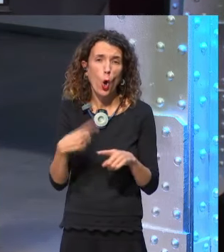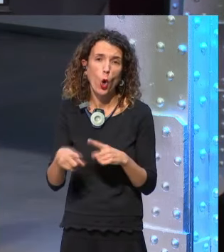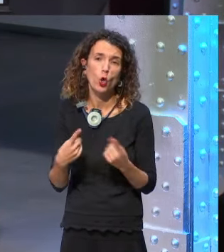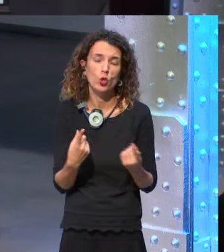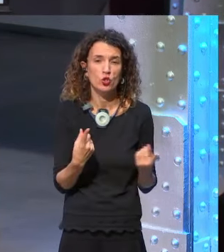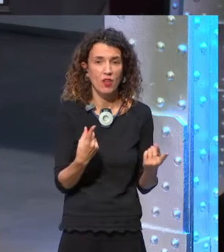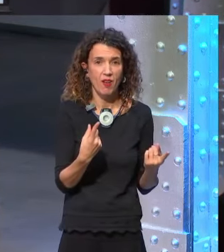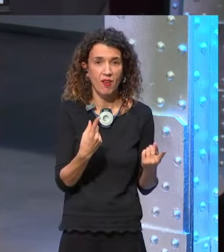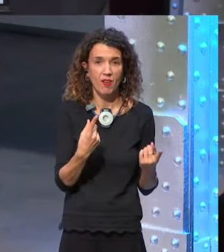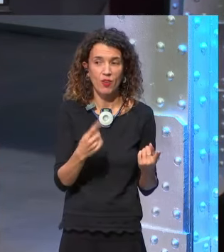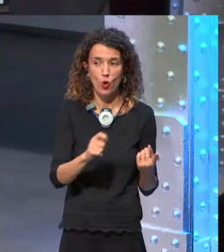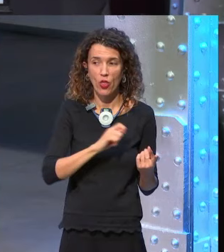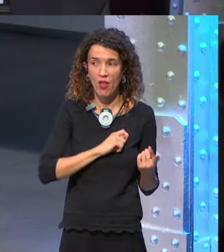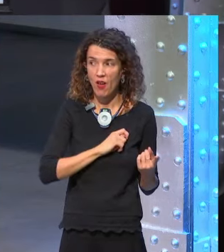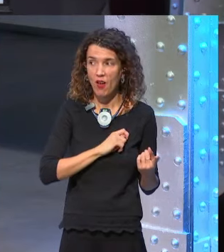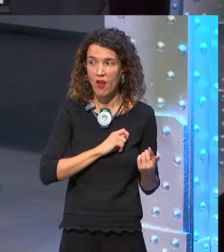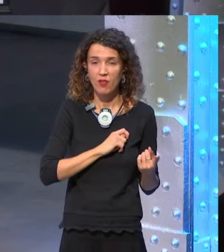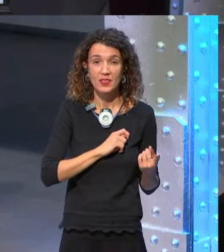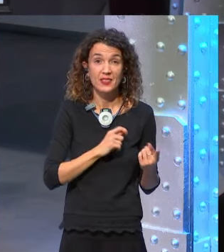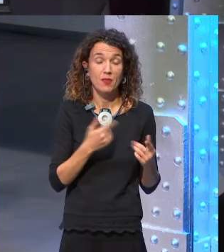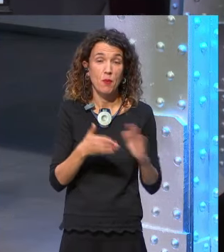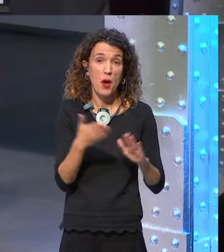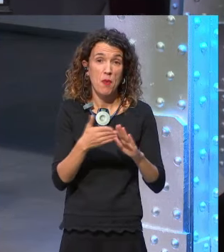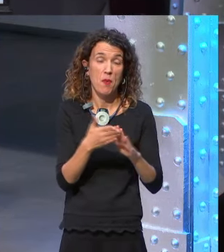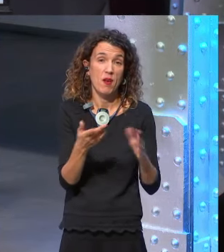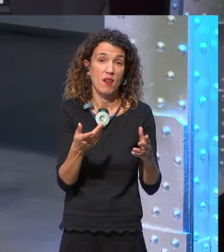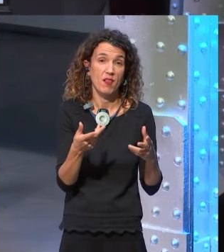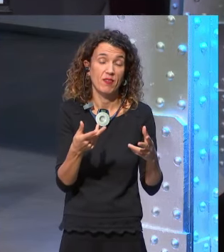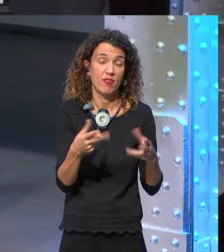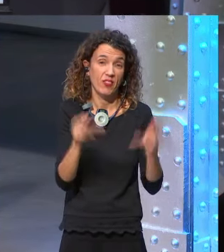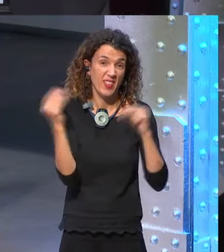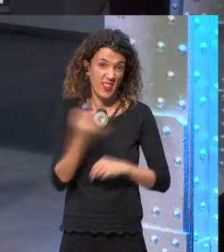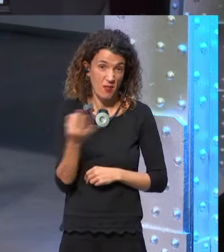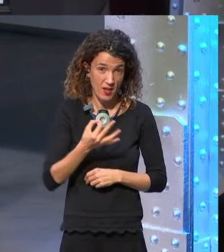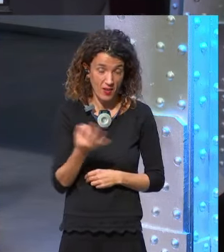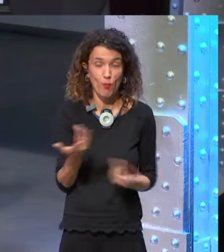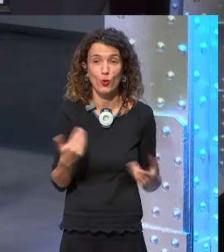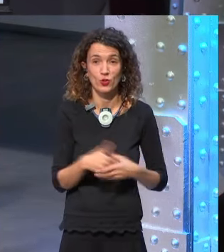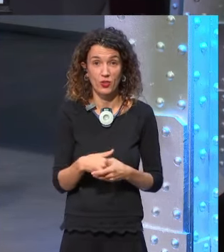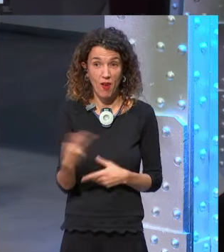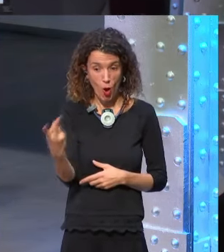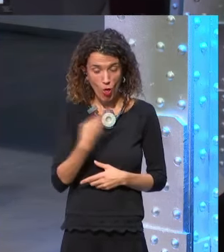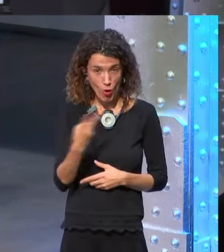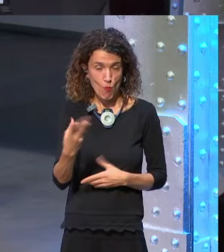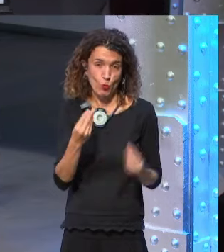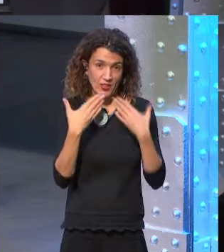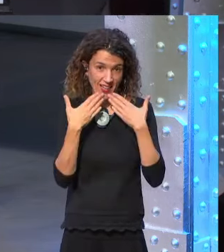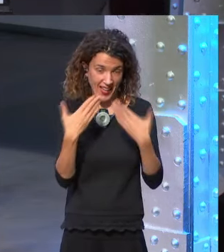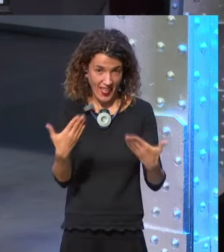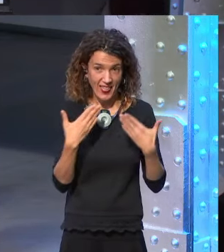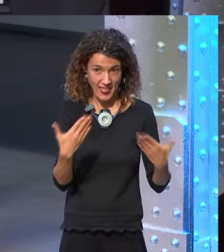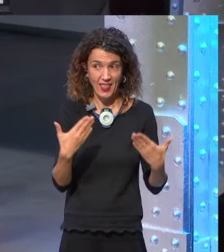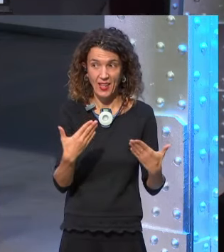wonderful dialogue. Thank you. No, gracias a todos vosotros. Thank you also. Thank you, everyone.